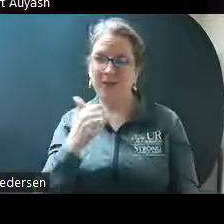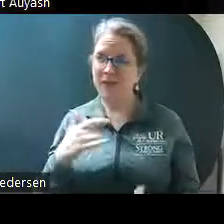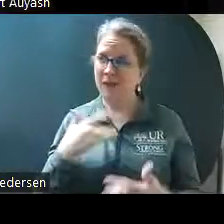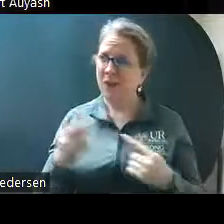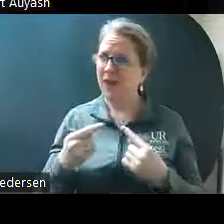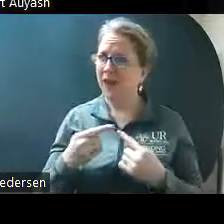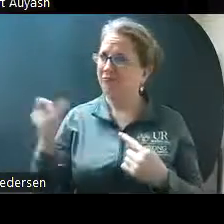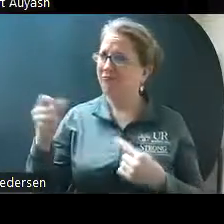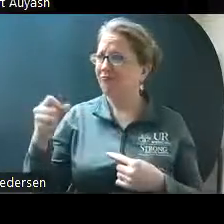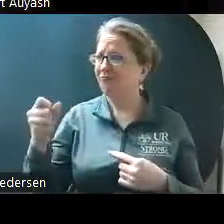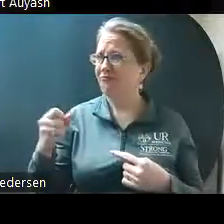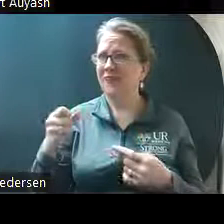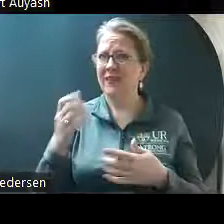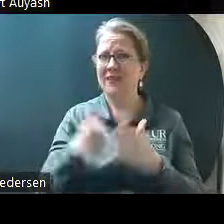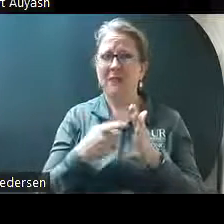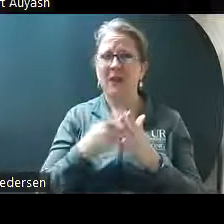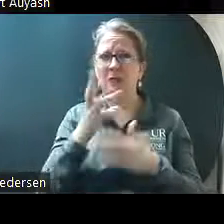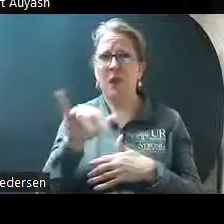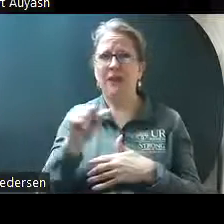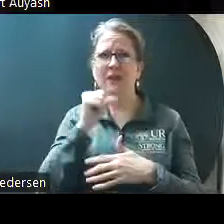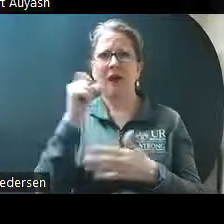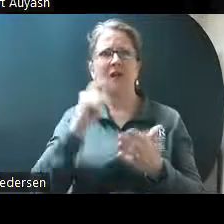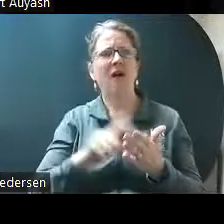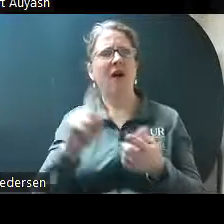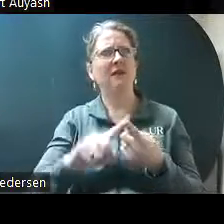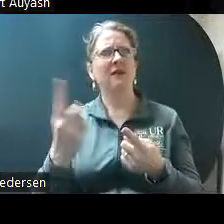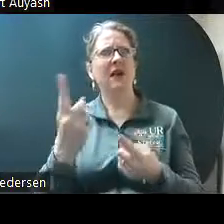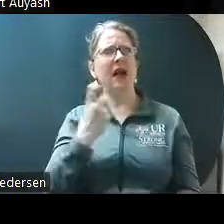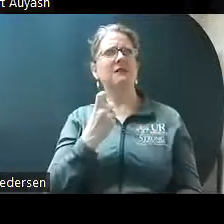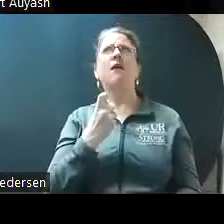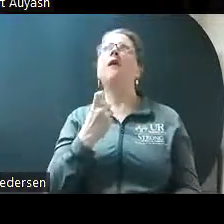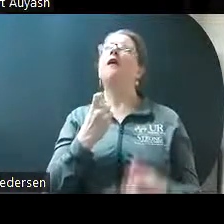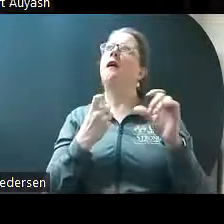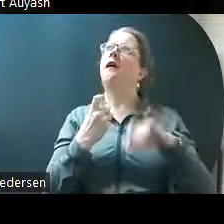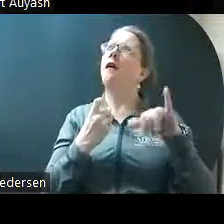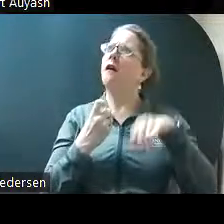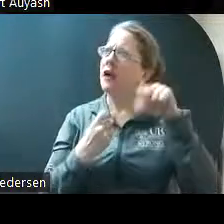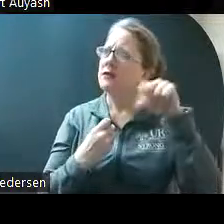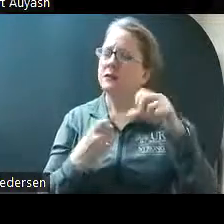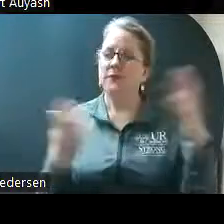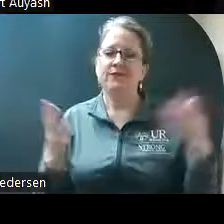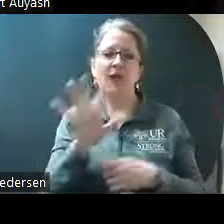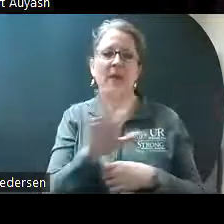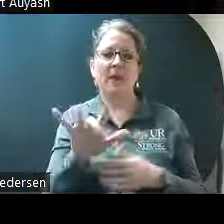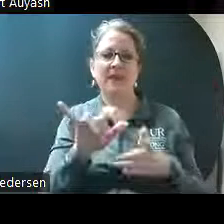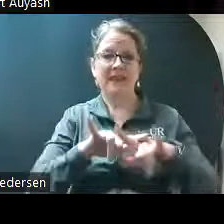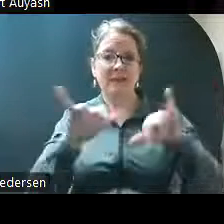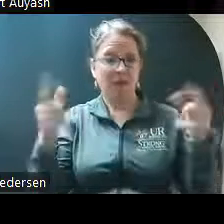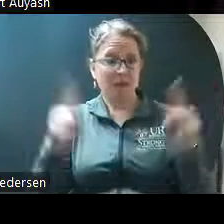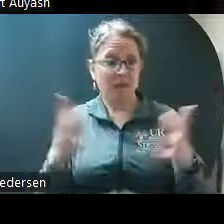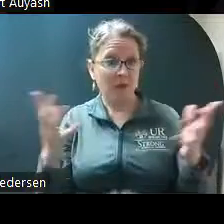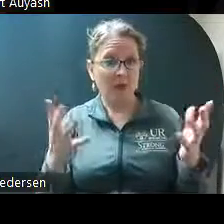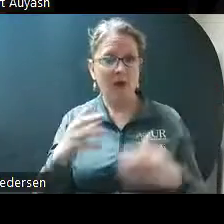sometimes in ways that we don't even recognize until someone actually asks. The other thing that happened around that same time